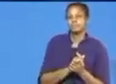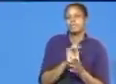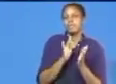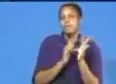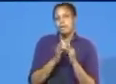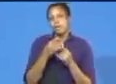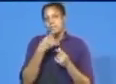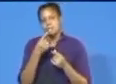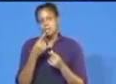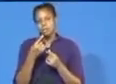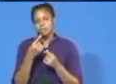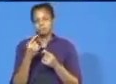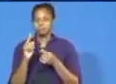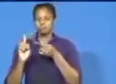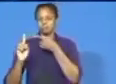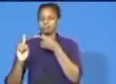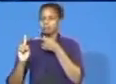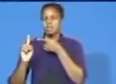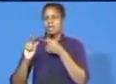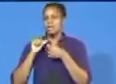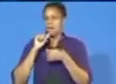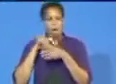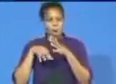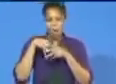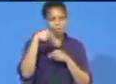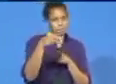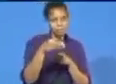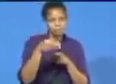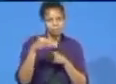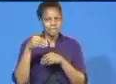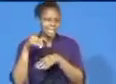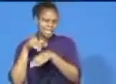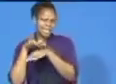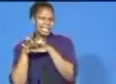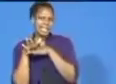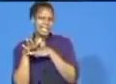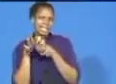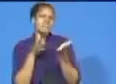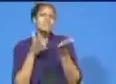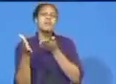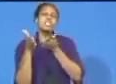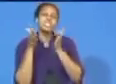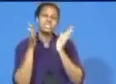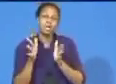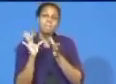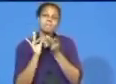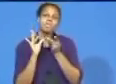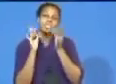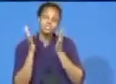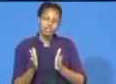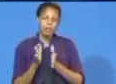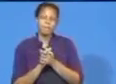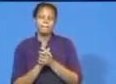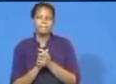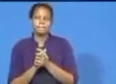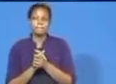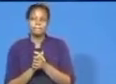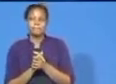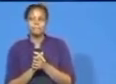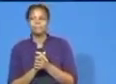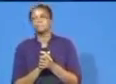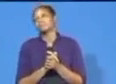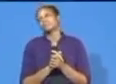Elisha sent a messenger. He didn't even come out to touch you. Elisha sent a messenger. Listen